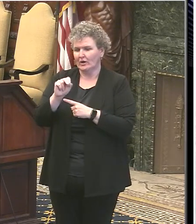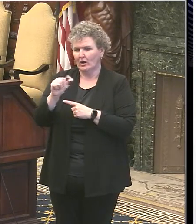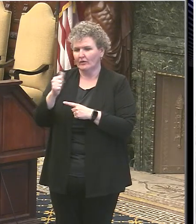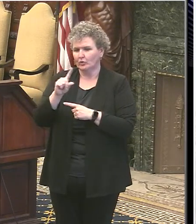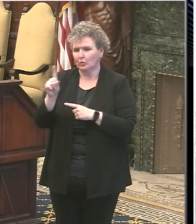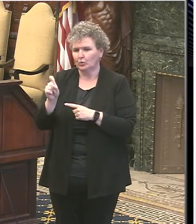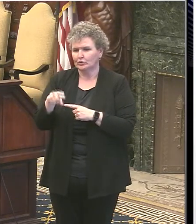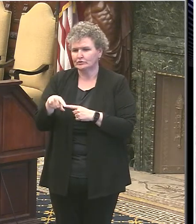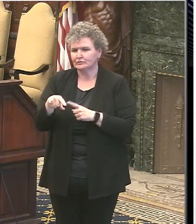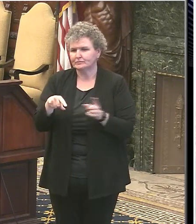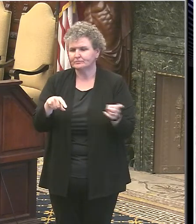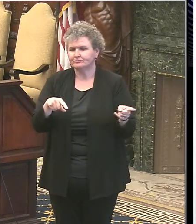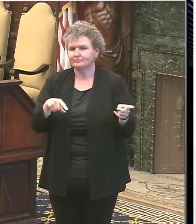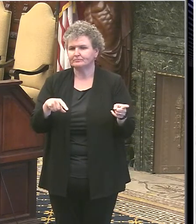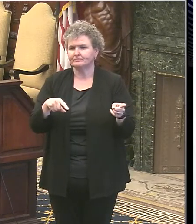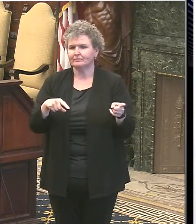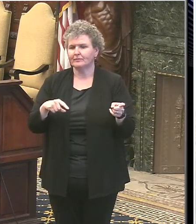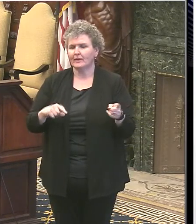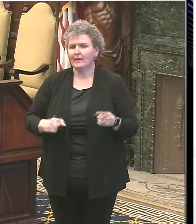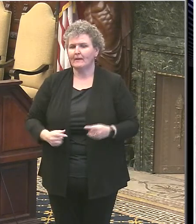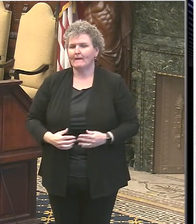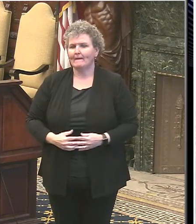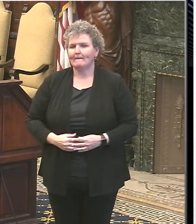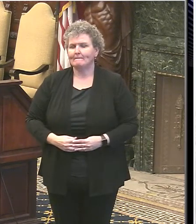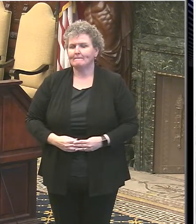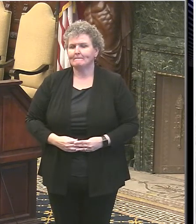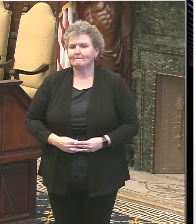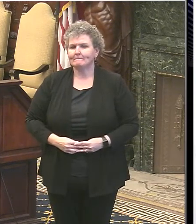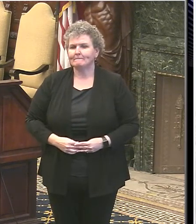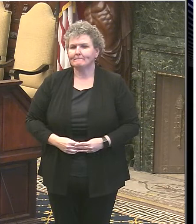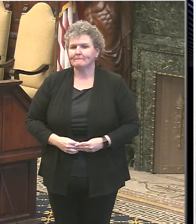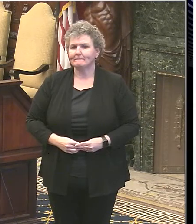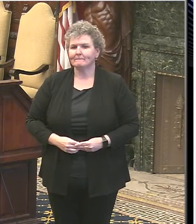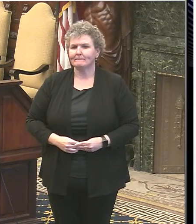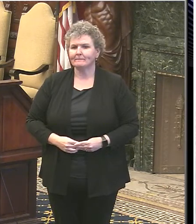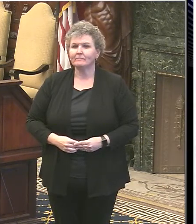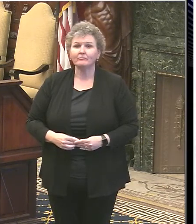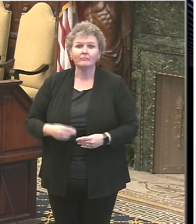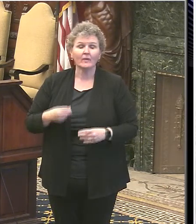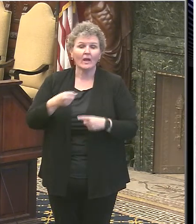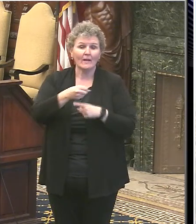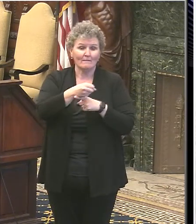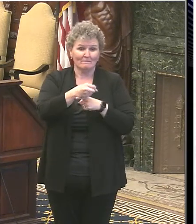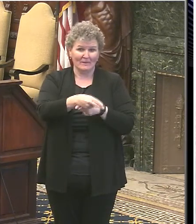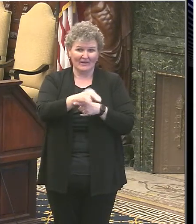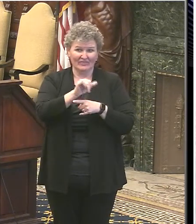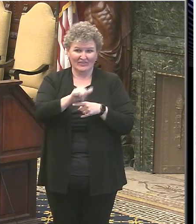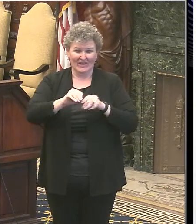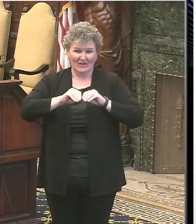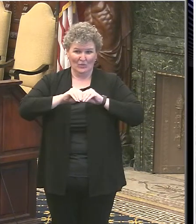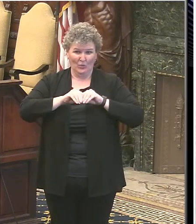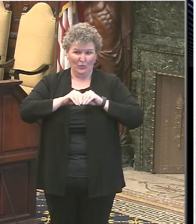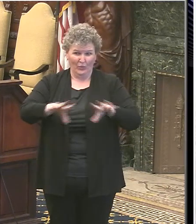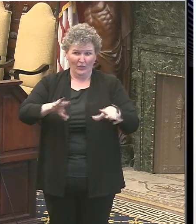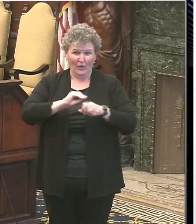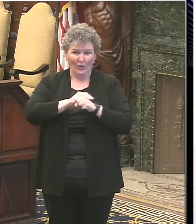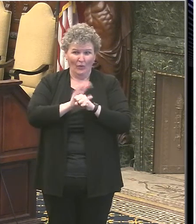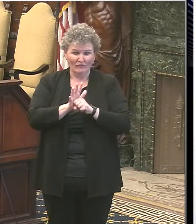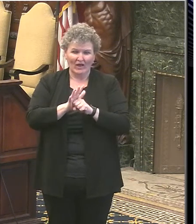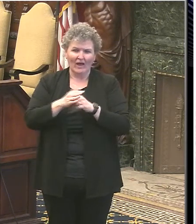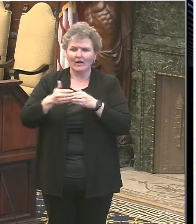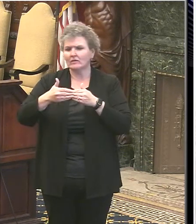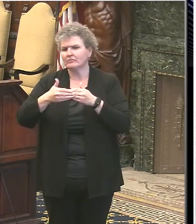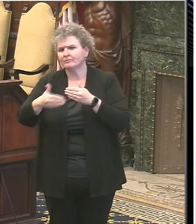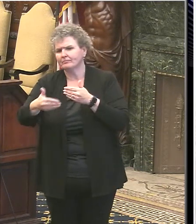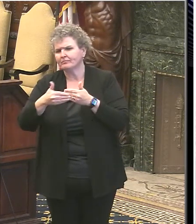about are there any, when you survive COVID and the problems that happen afterwards, is